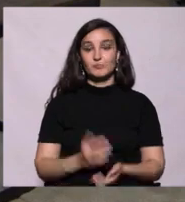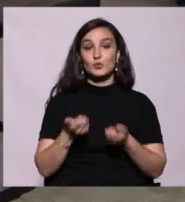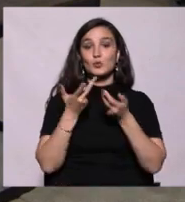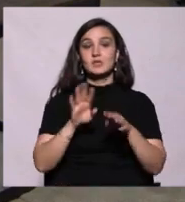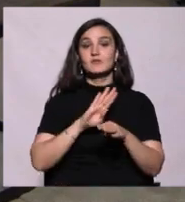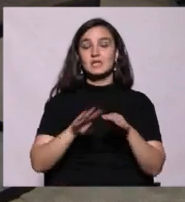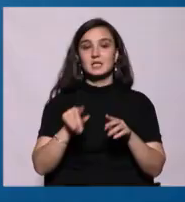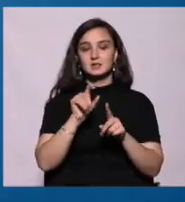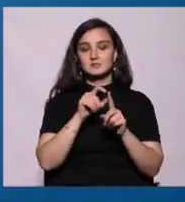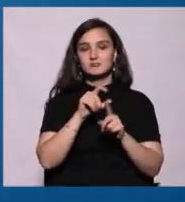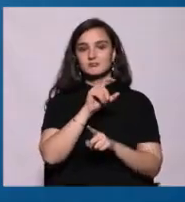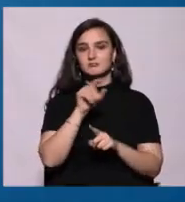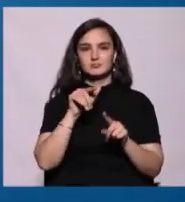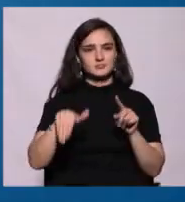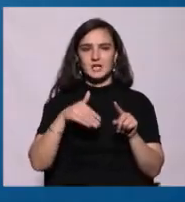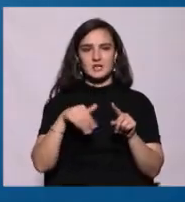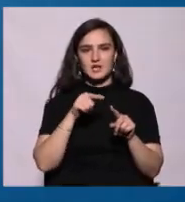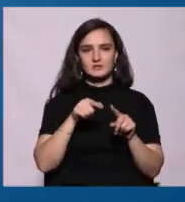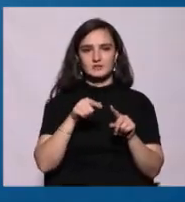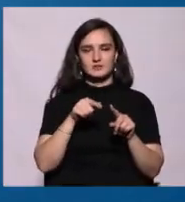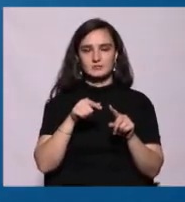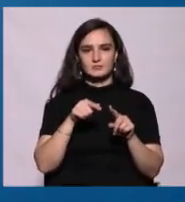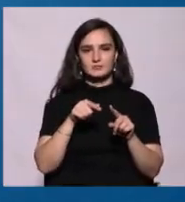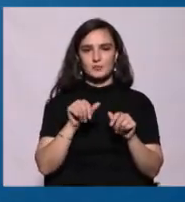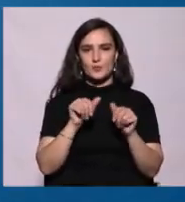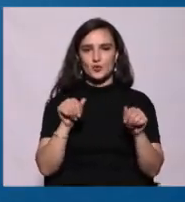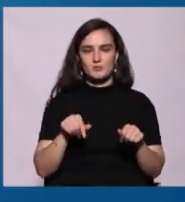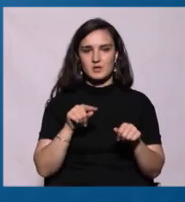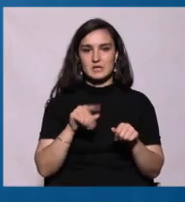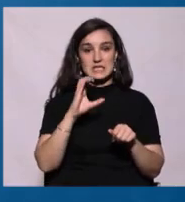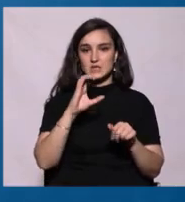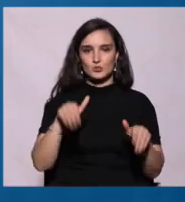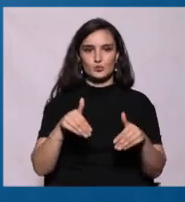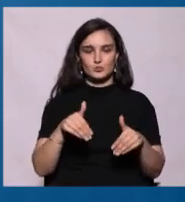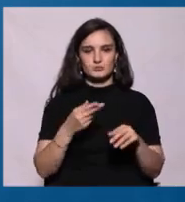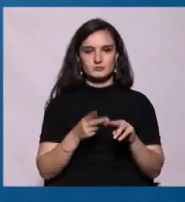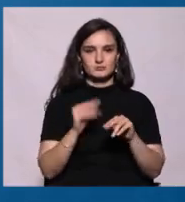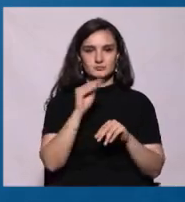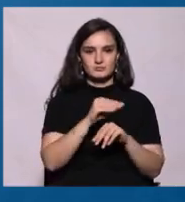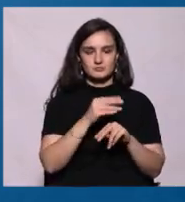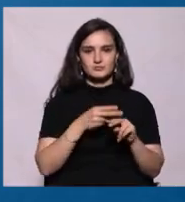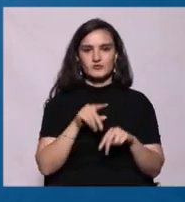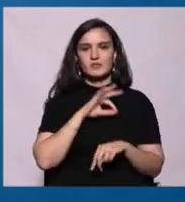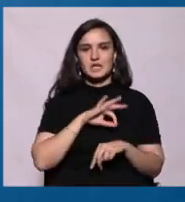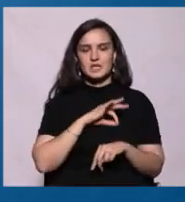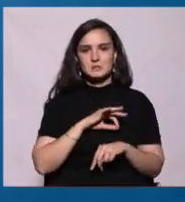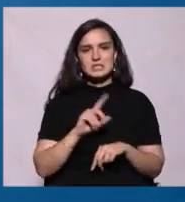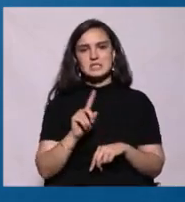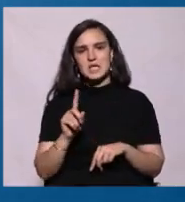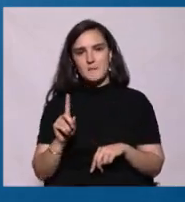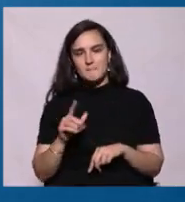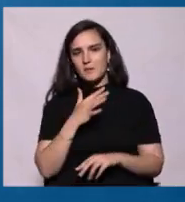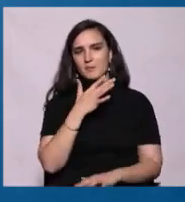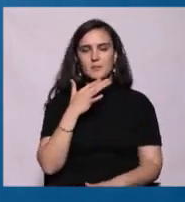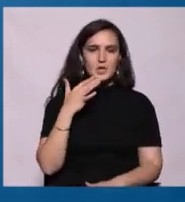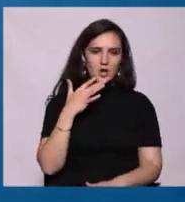Uncountable nouns do not have an S form. With uncountable nouns, we use some, a